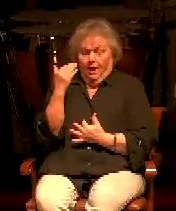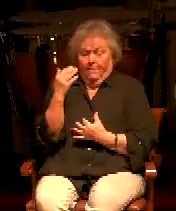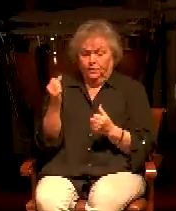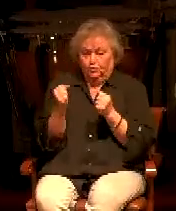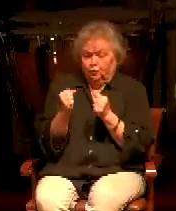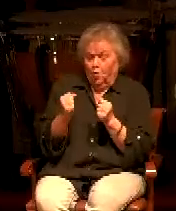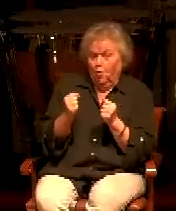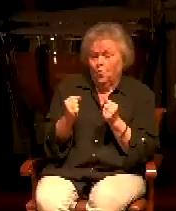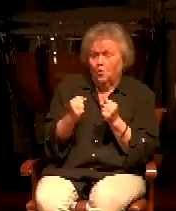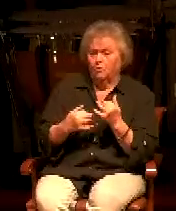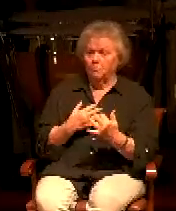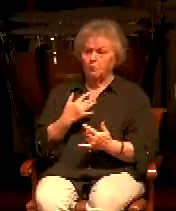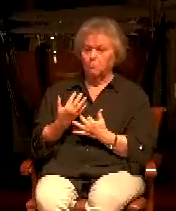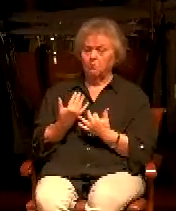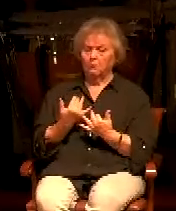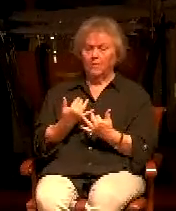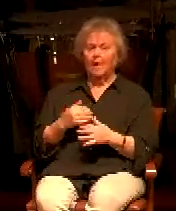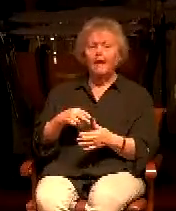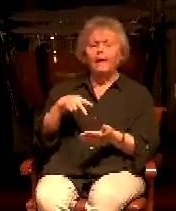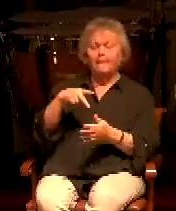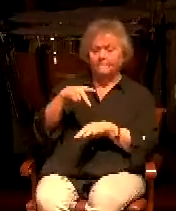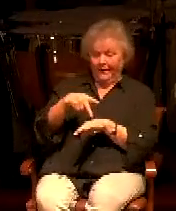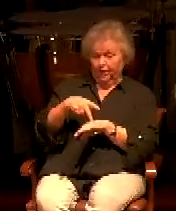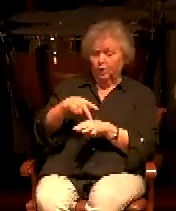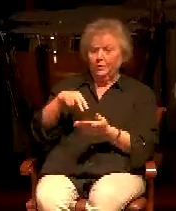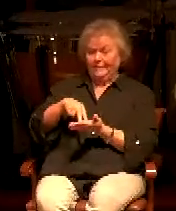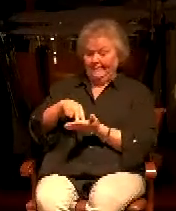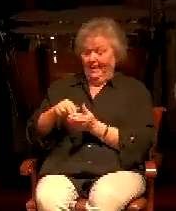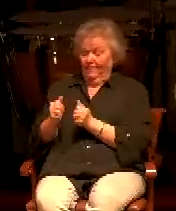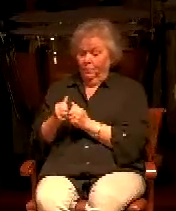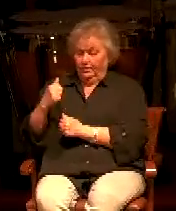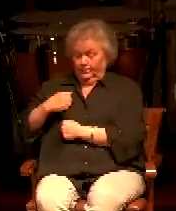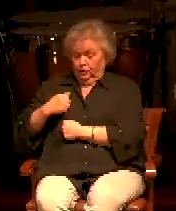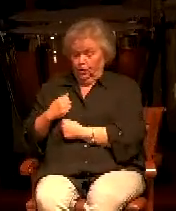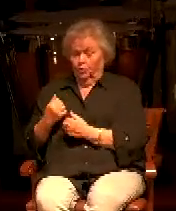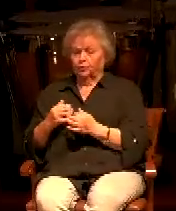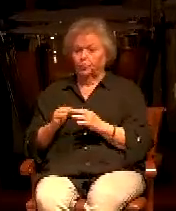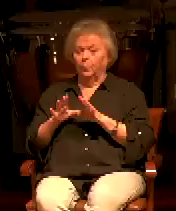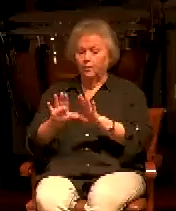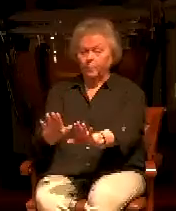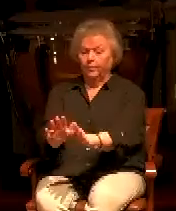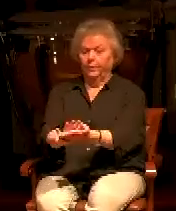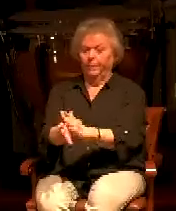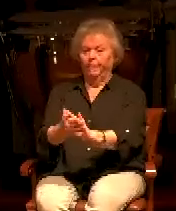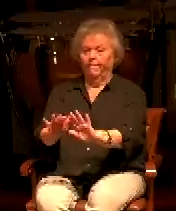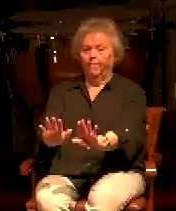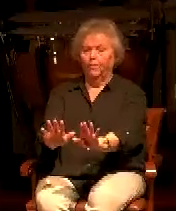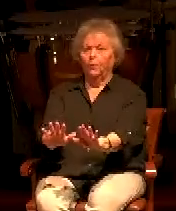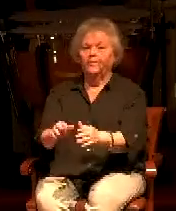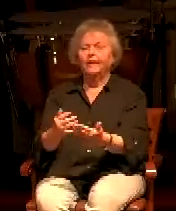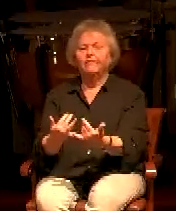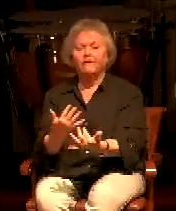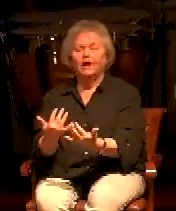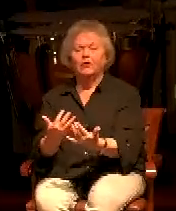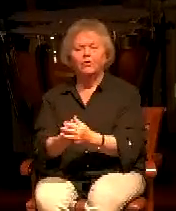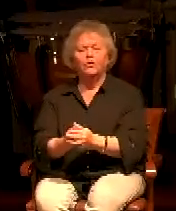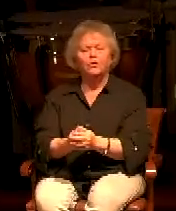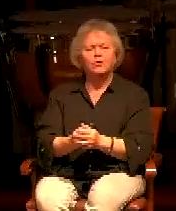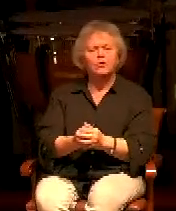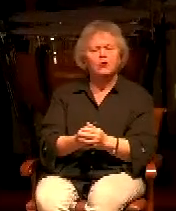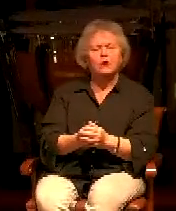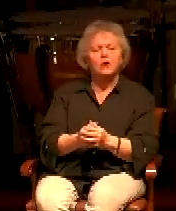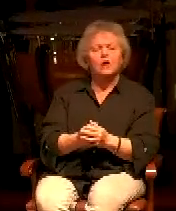also was with them, standing and warming himself. Verse 19. The high priest then questioned Jesus about his disciples and his